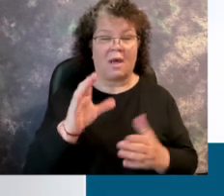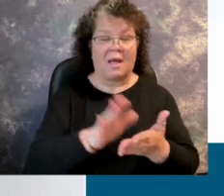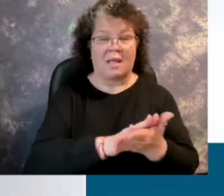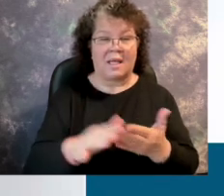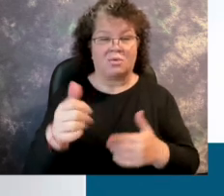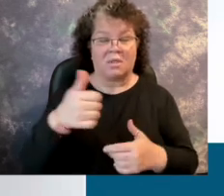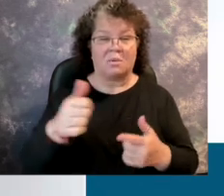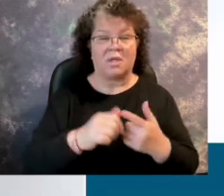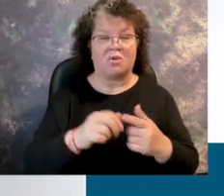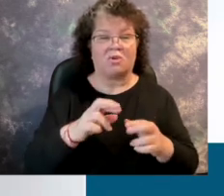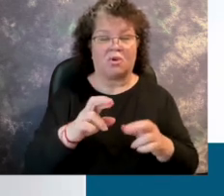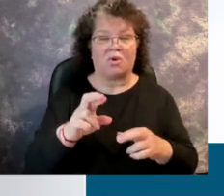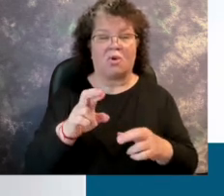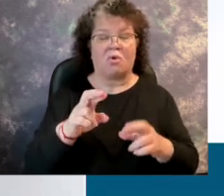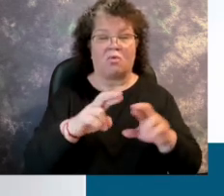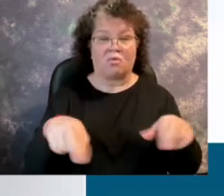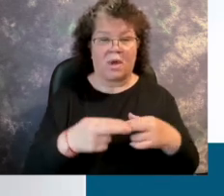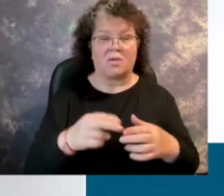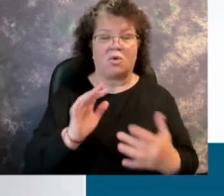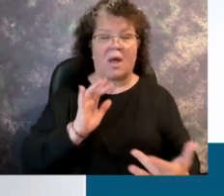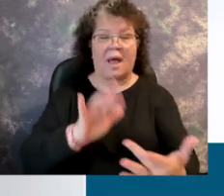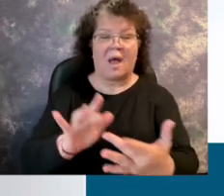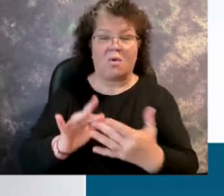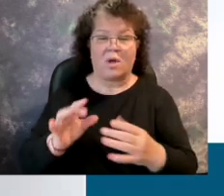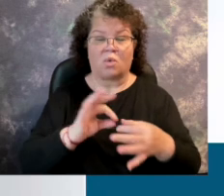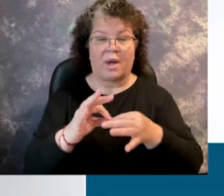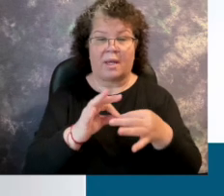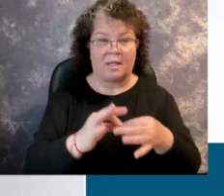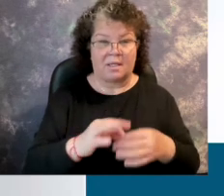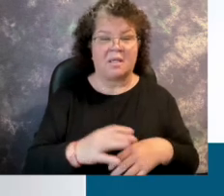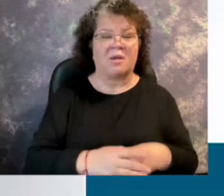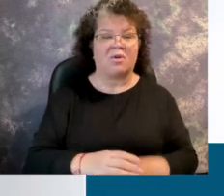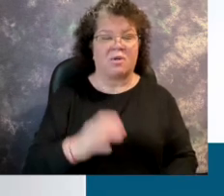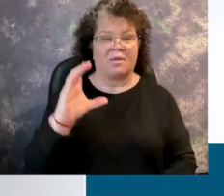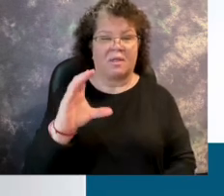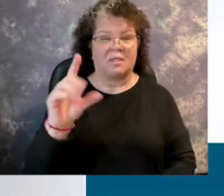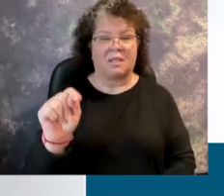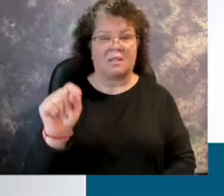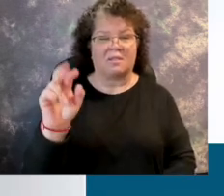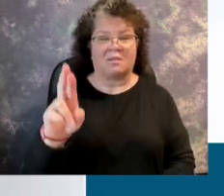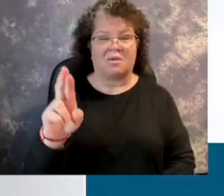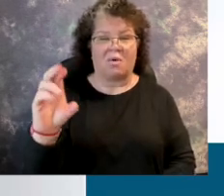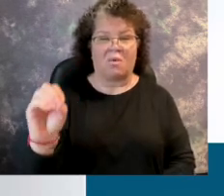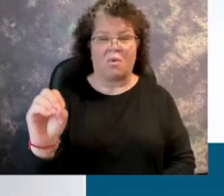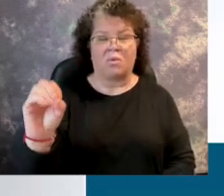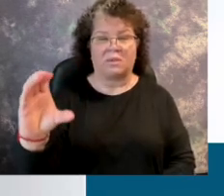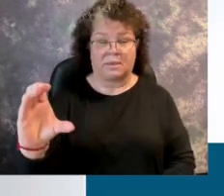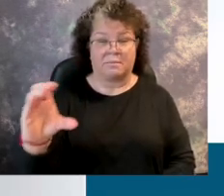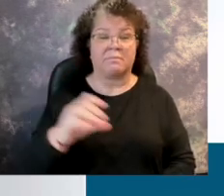will provide an overview of the 2024 work plan and objectives. They will also hold a discussion